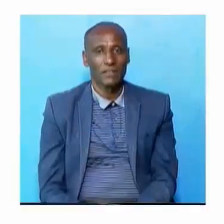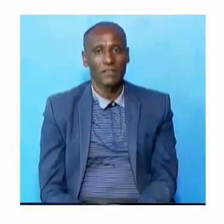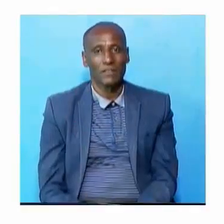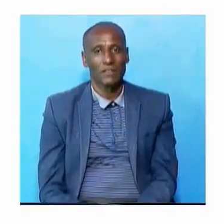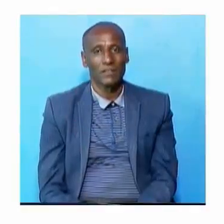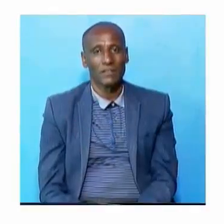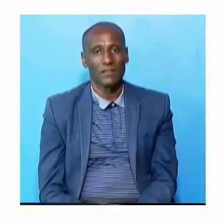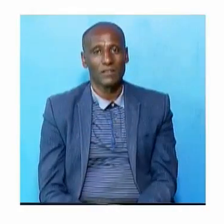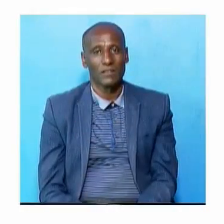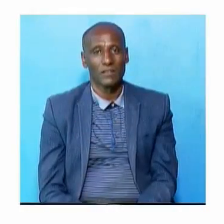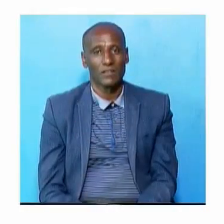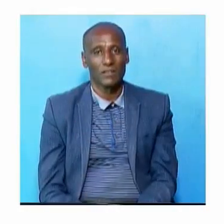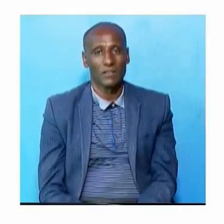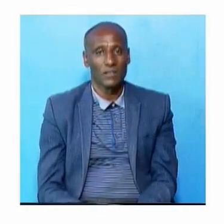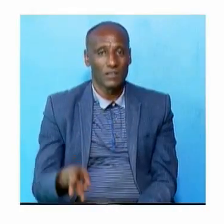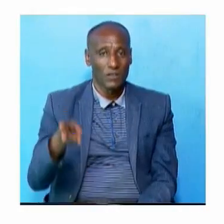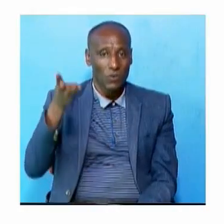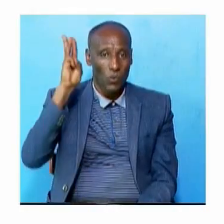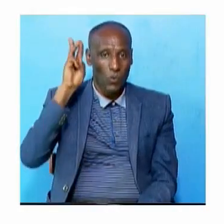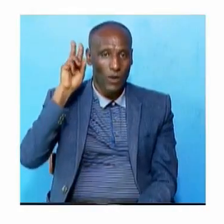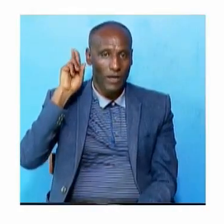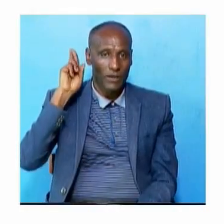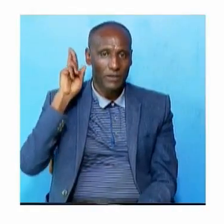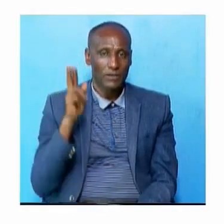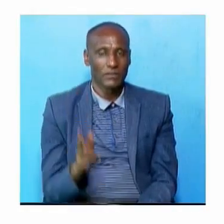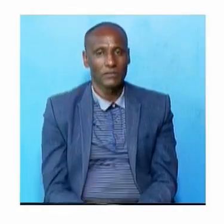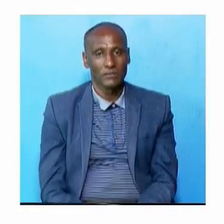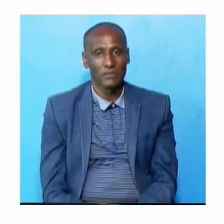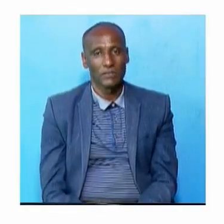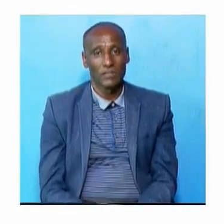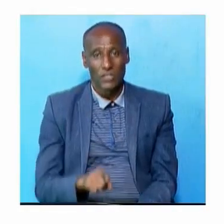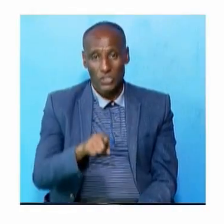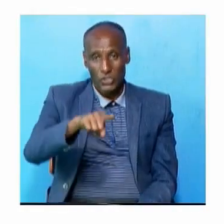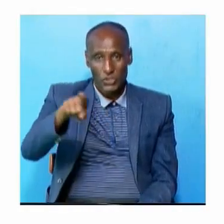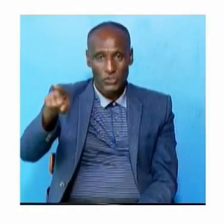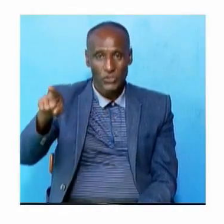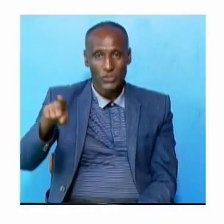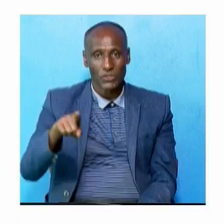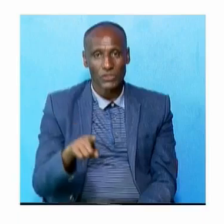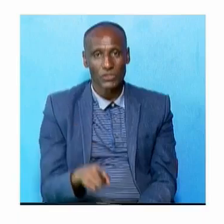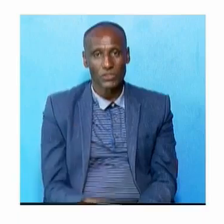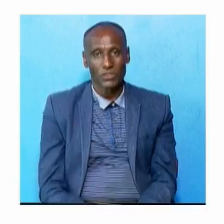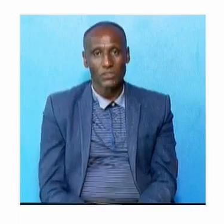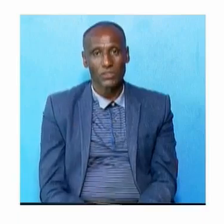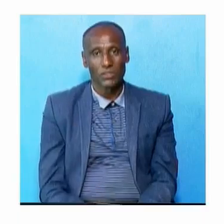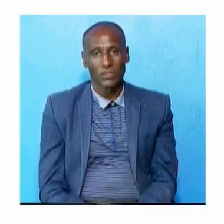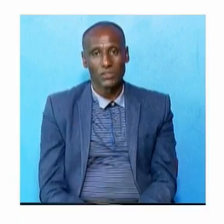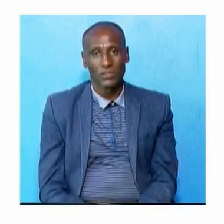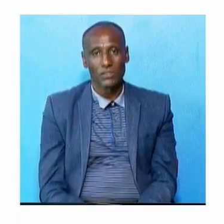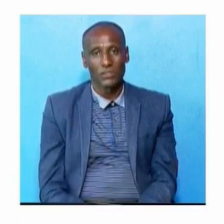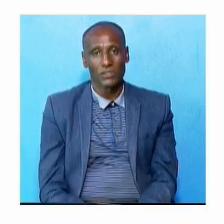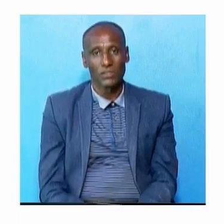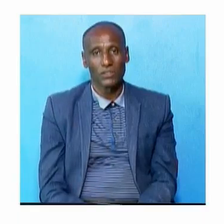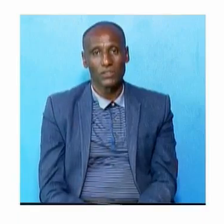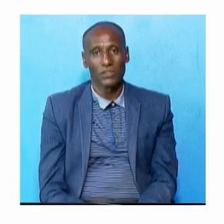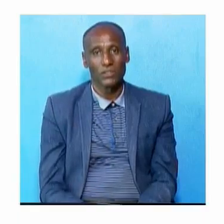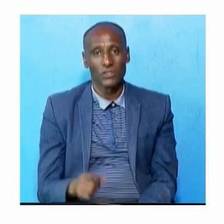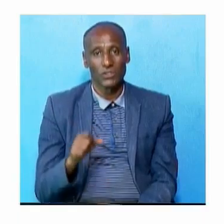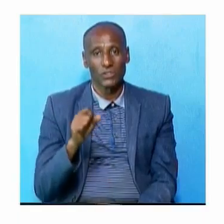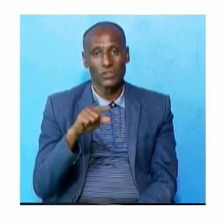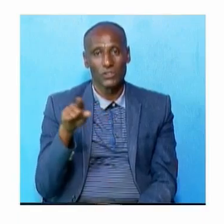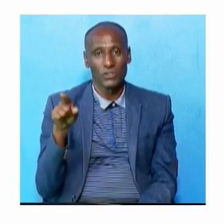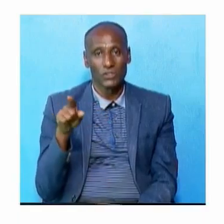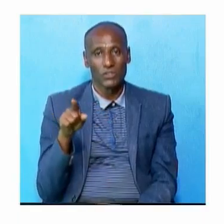Perfect. Where? Were you? Yes? After where, there comes the subject.